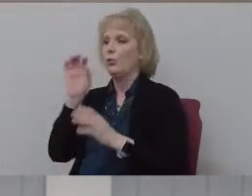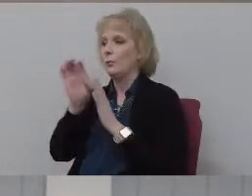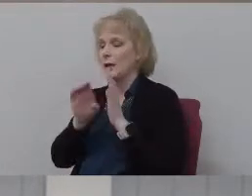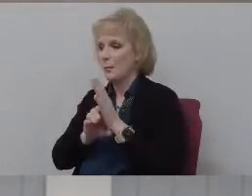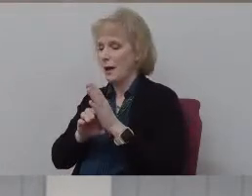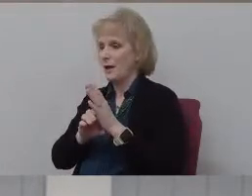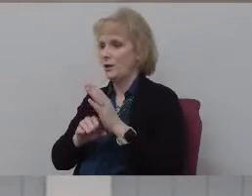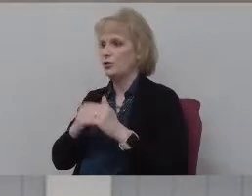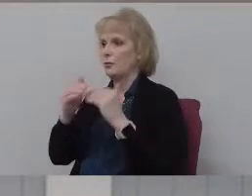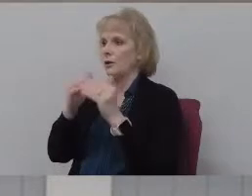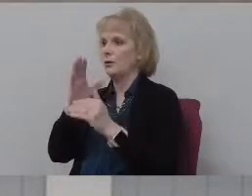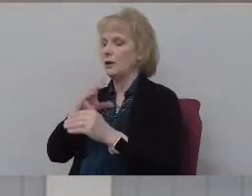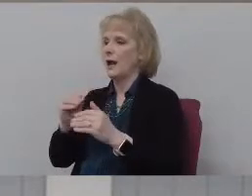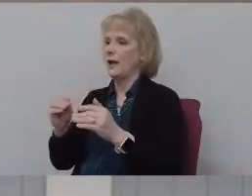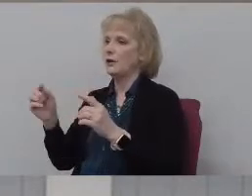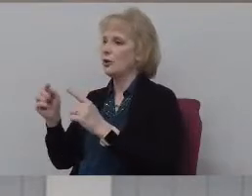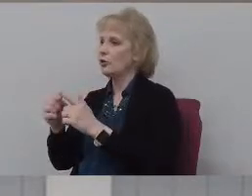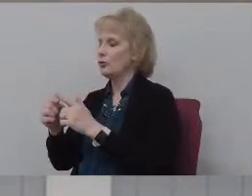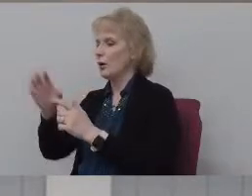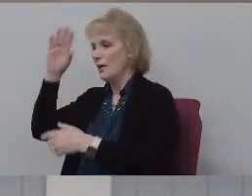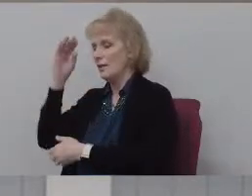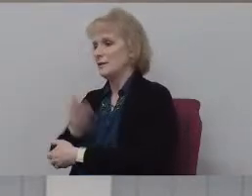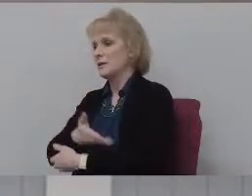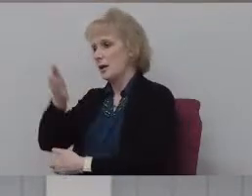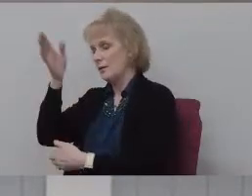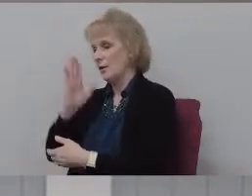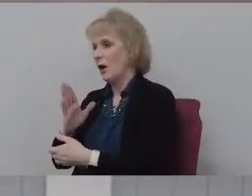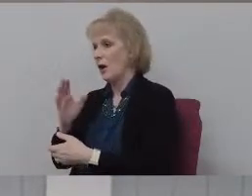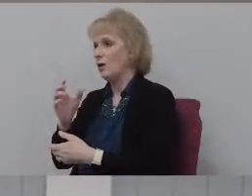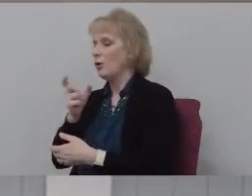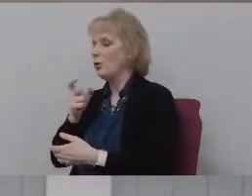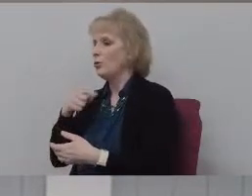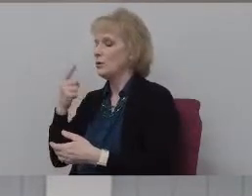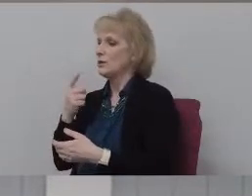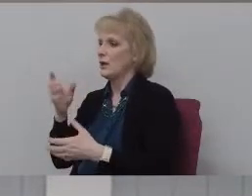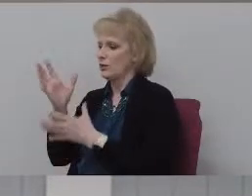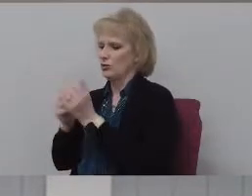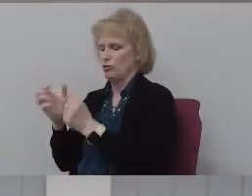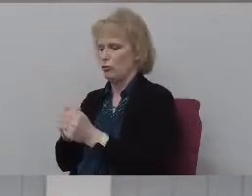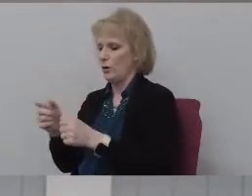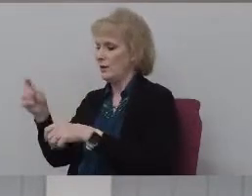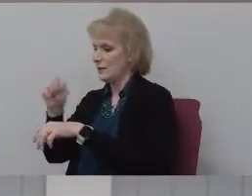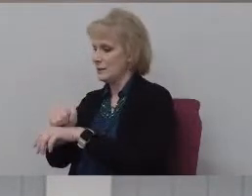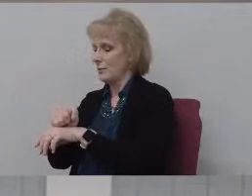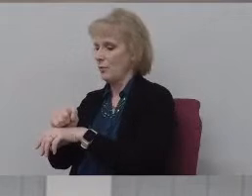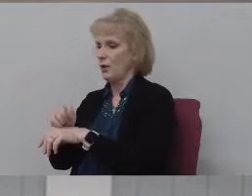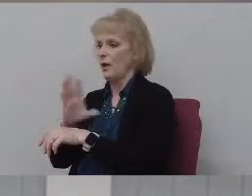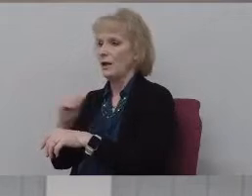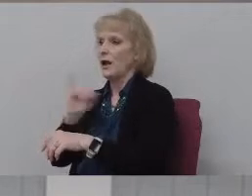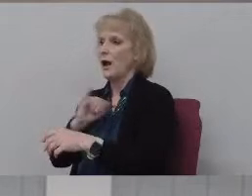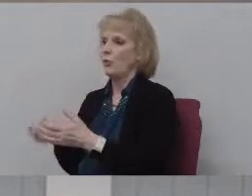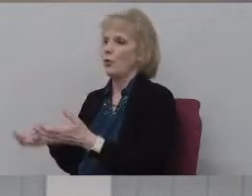build, and to the Son of God who said, destroy this temple and I will raise it up in 3 days, talking about himself.